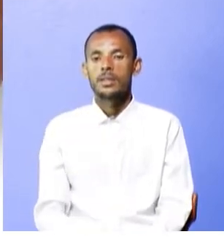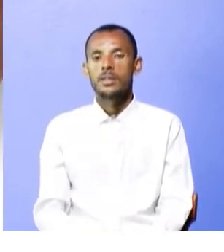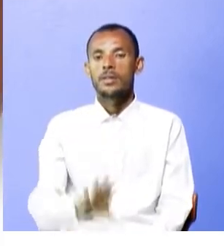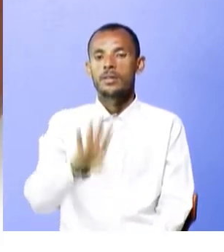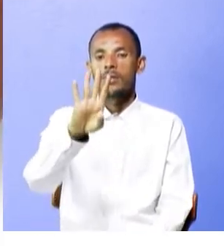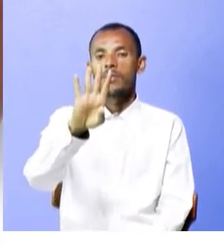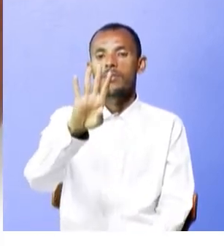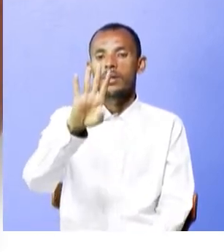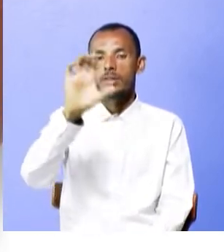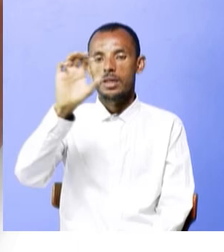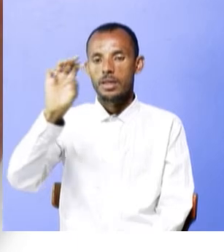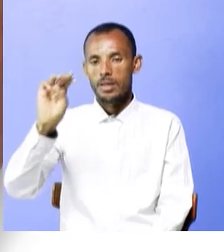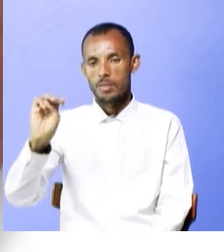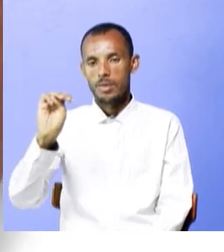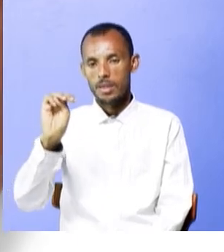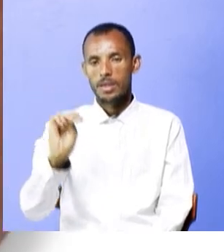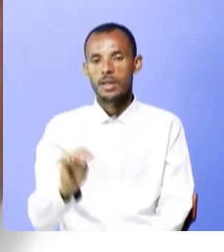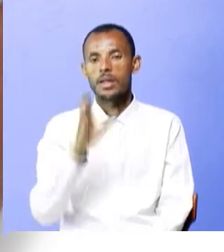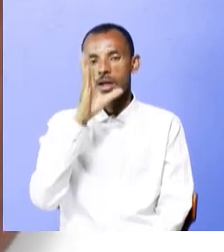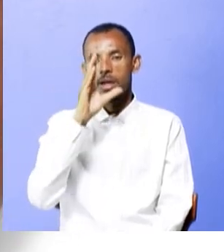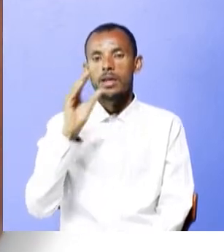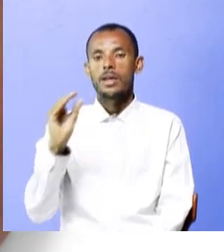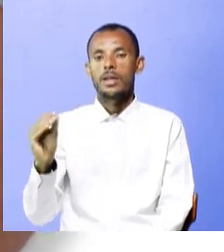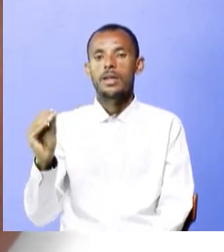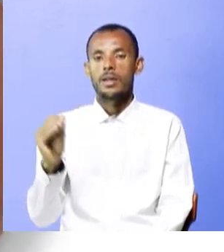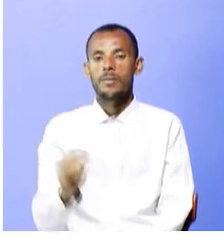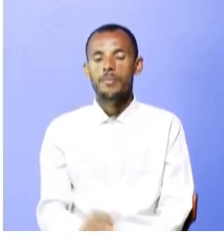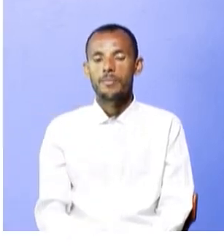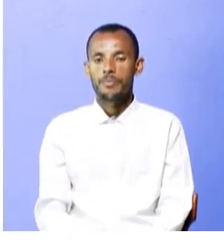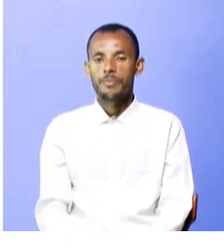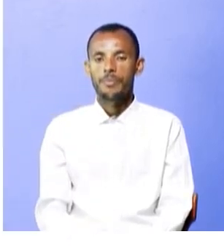4 centimeter and